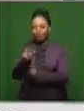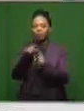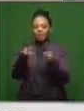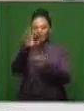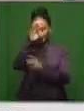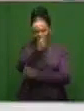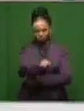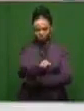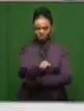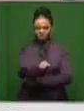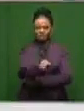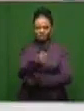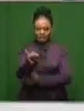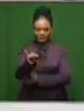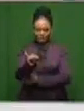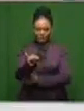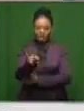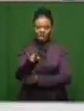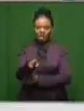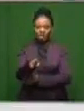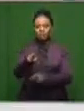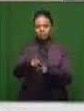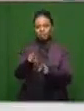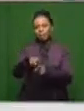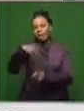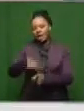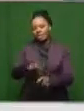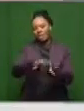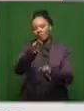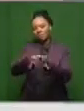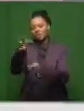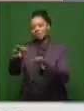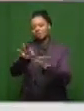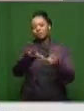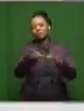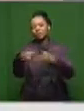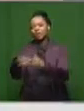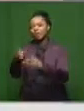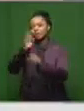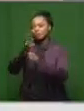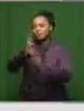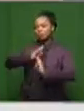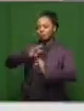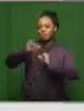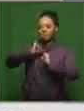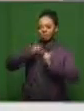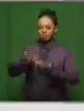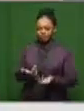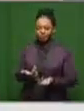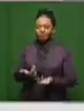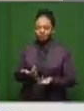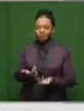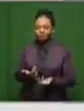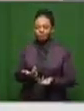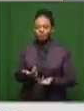the manufacturers of the vaccines would need to come back to us on exactly what that's going to be. Having said that